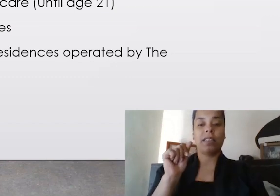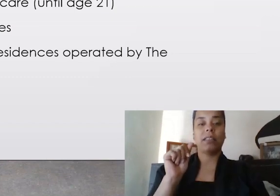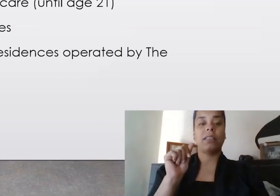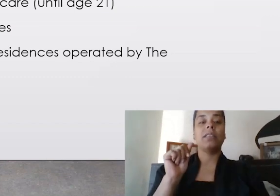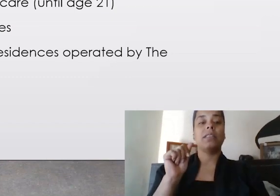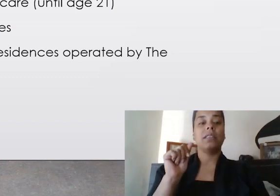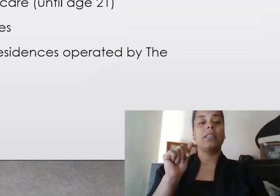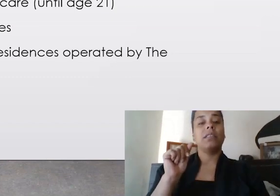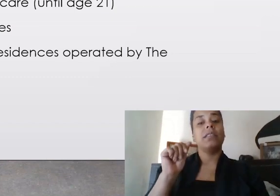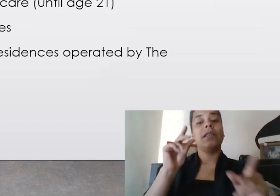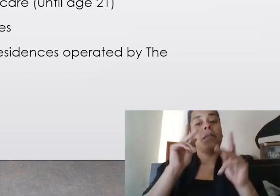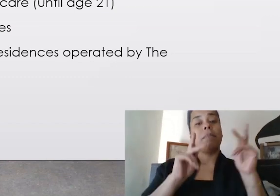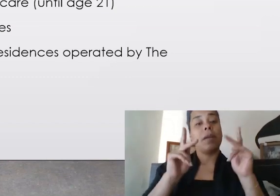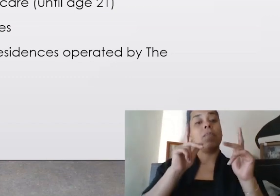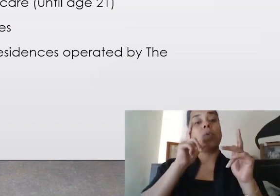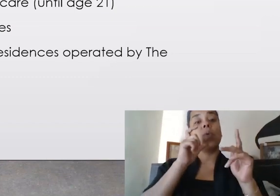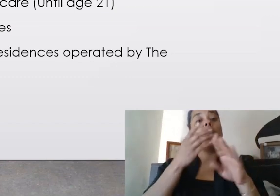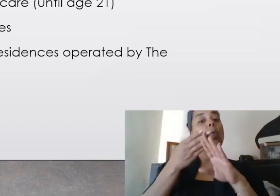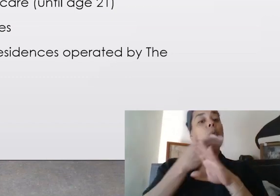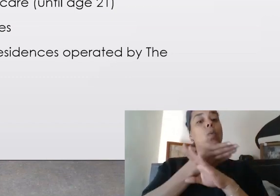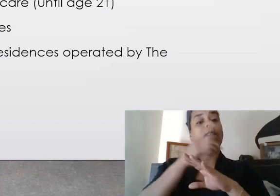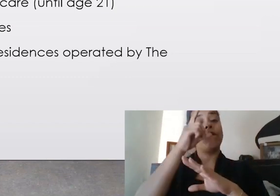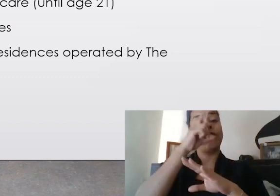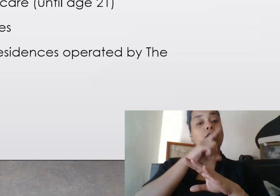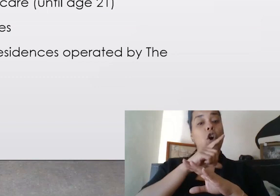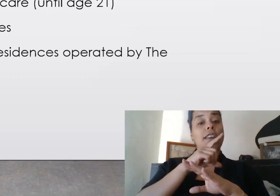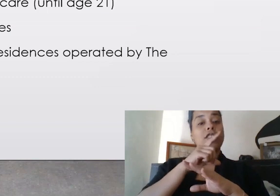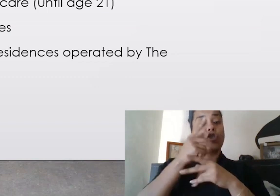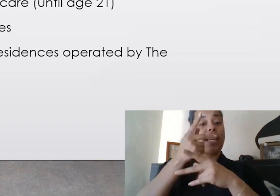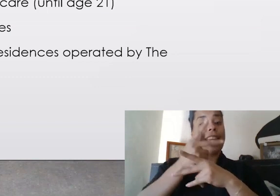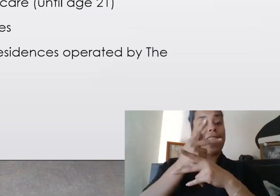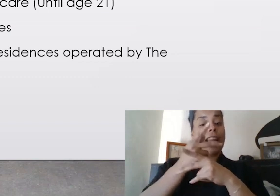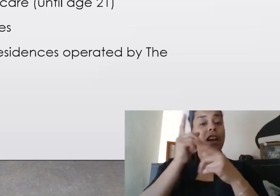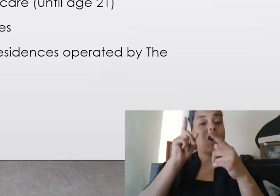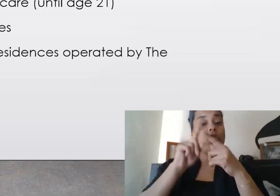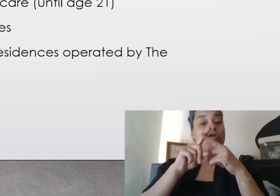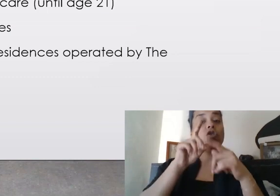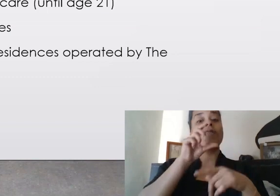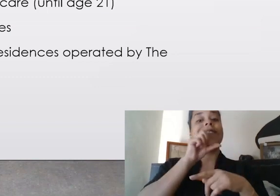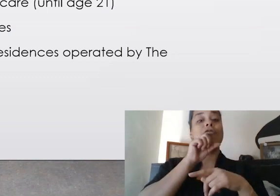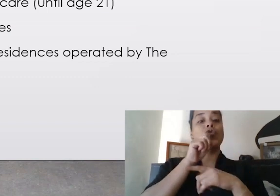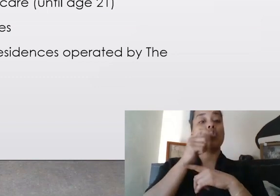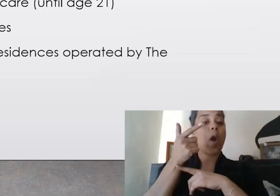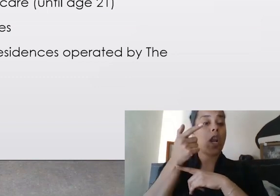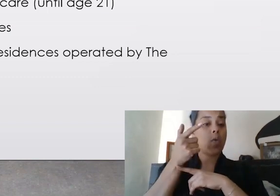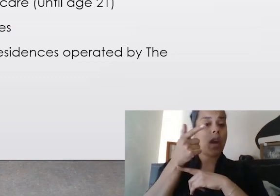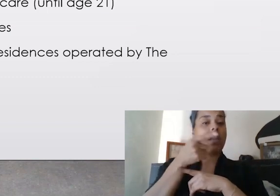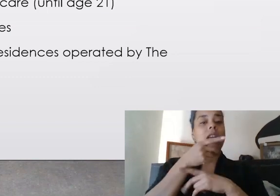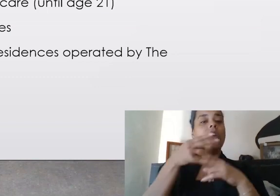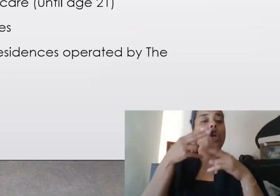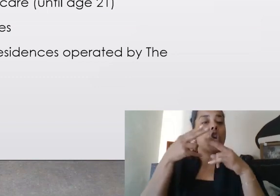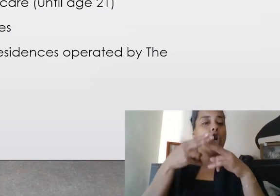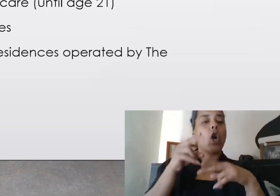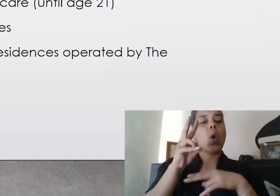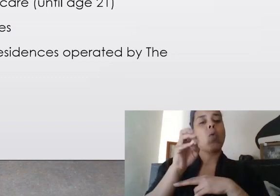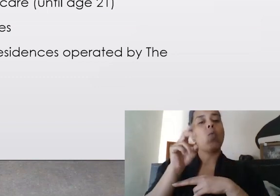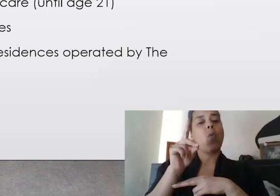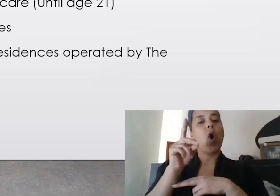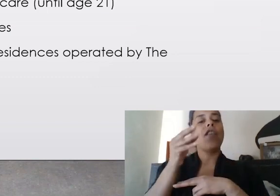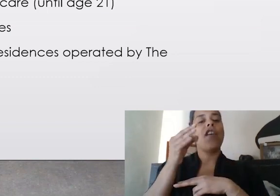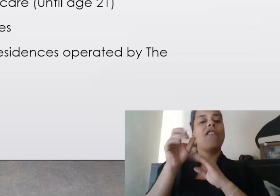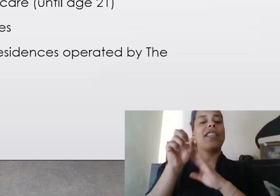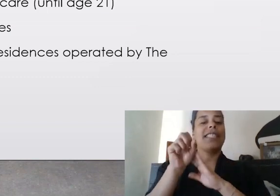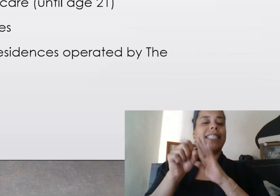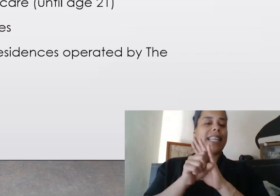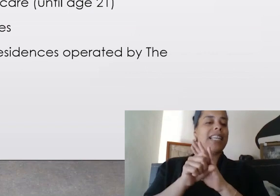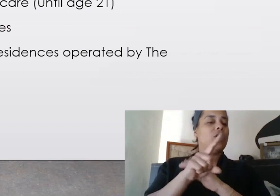People who were in foster care or who are in foster care until age 21, they're considered a ward of the state, so they automatically get